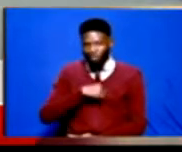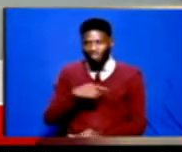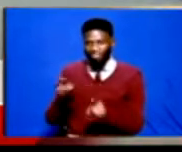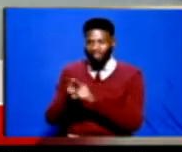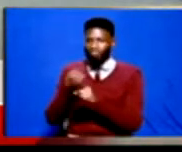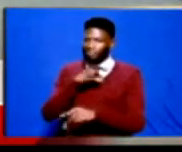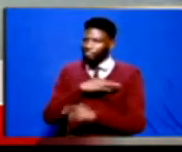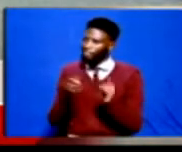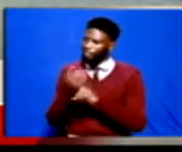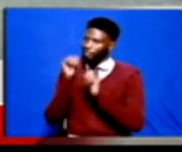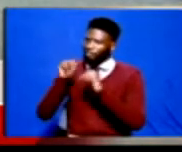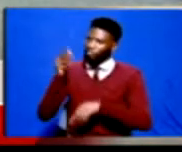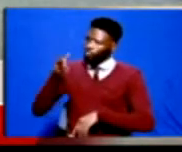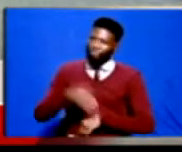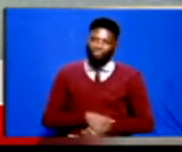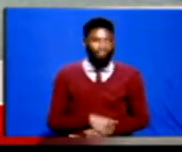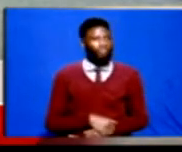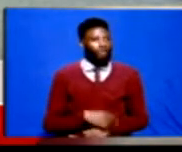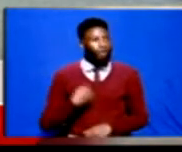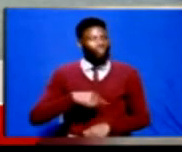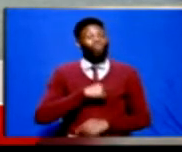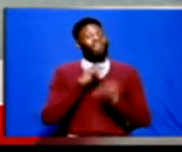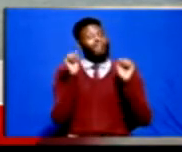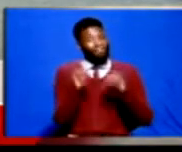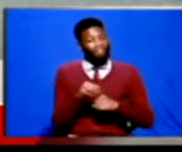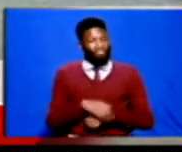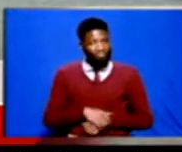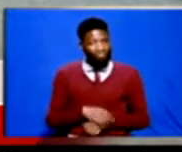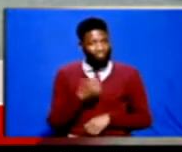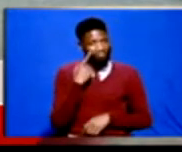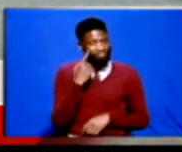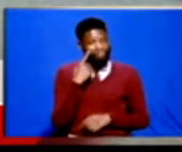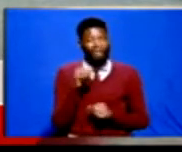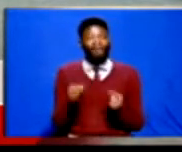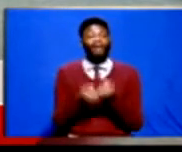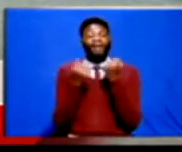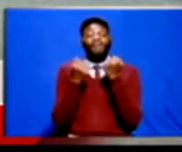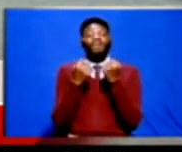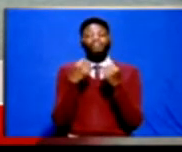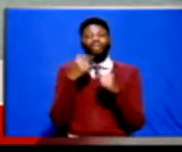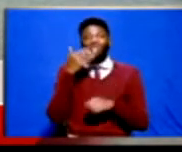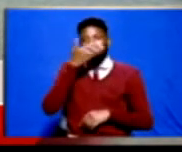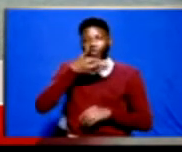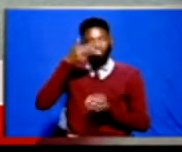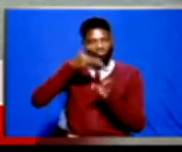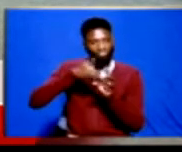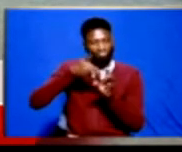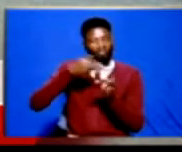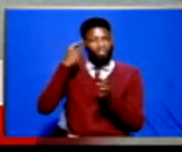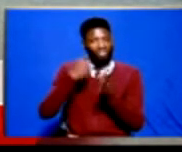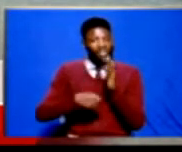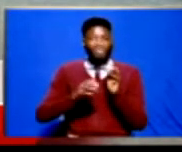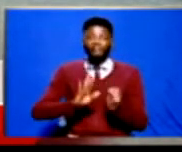have a case. I mean, the commodity cycle boom and the way it has been going up and down, there might be a case for it. There